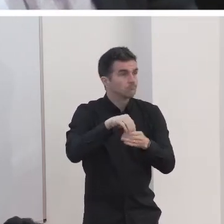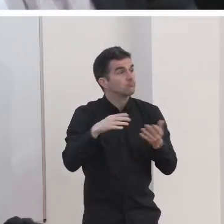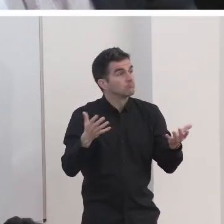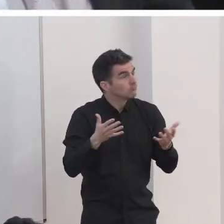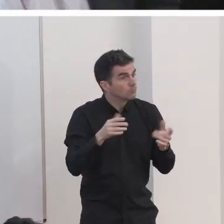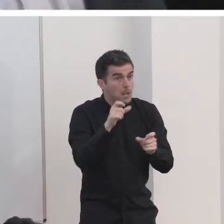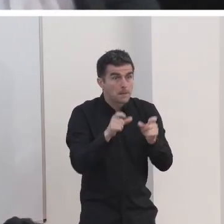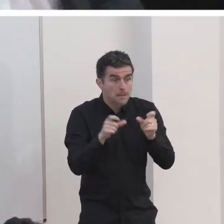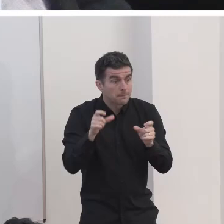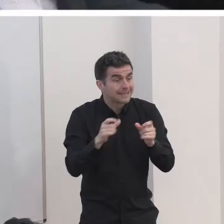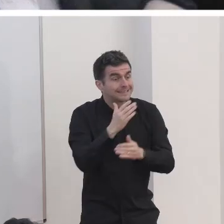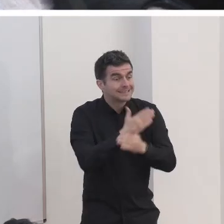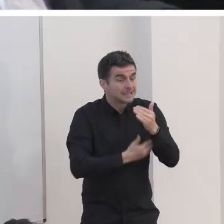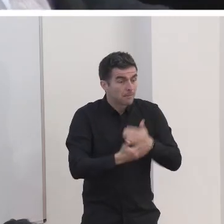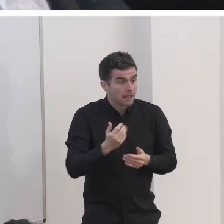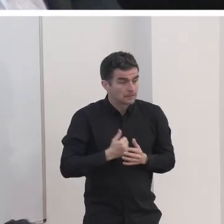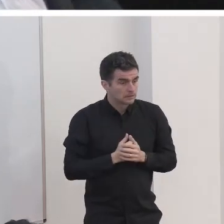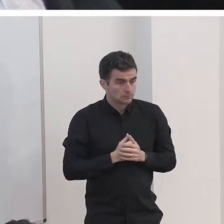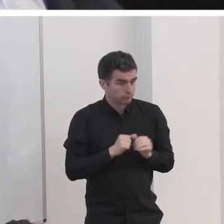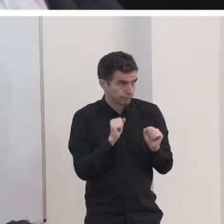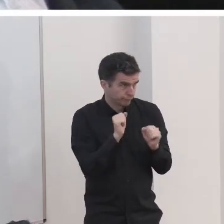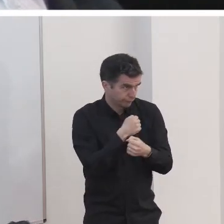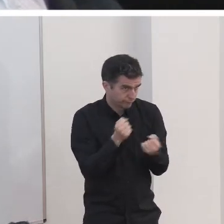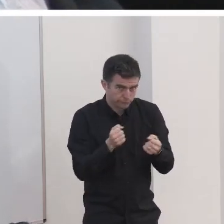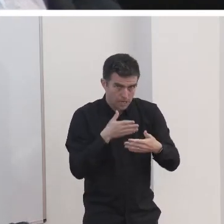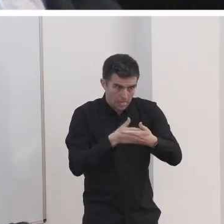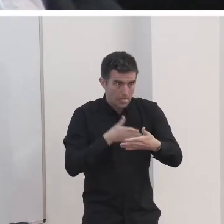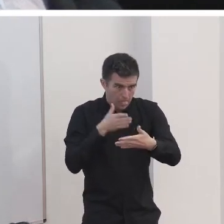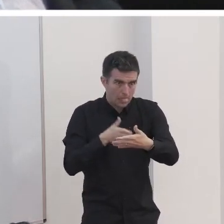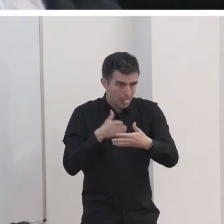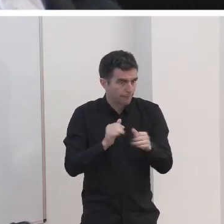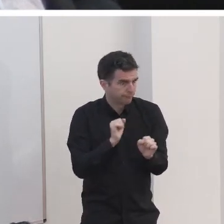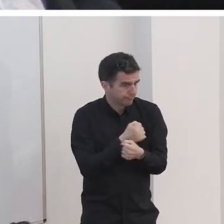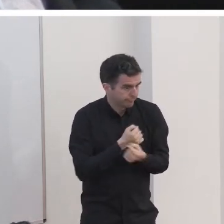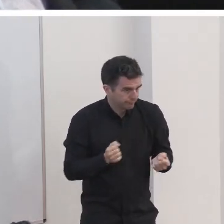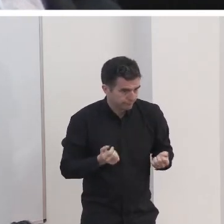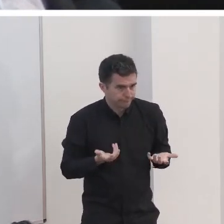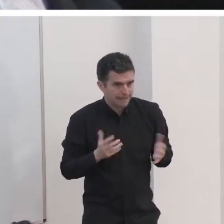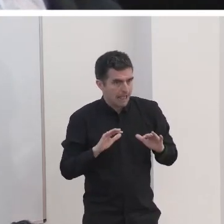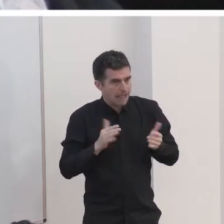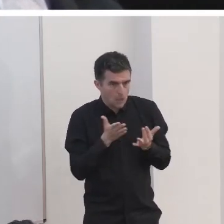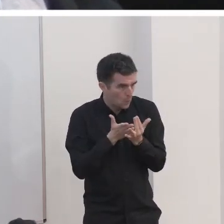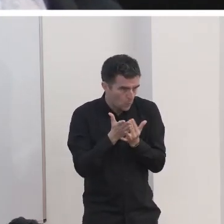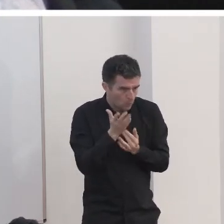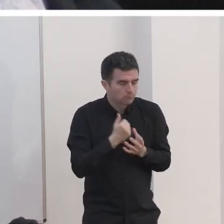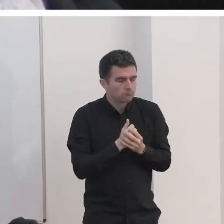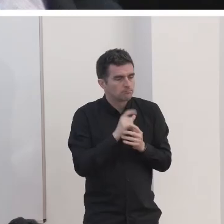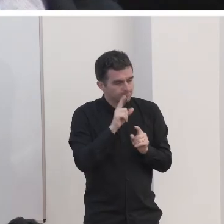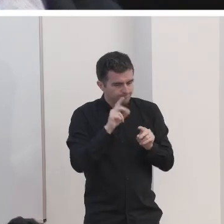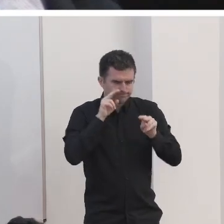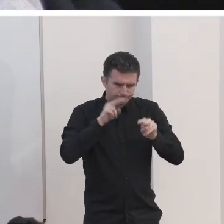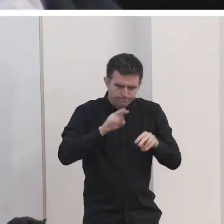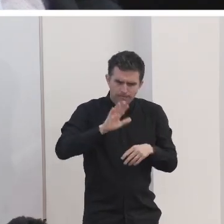tradition. It is very, very difficult. I'm saying this because last year we did a research on, we held an election